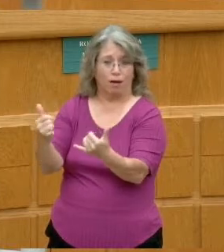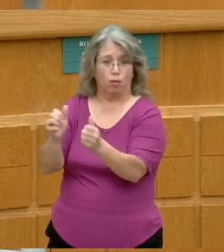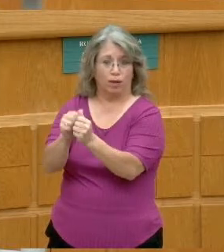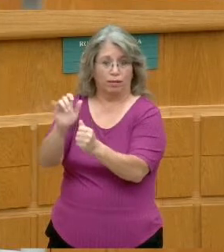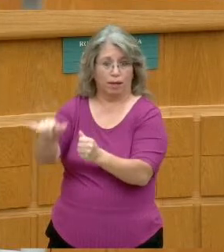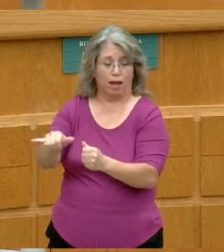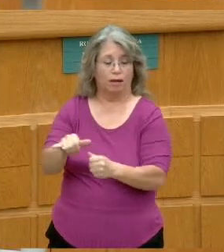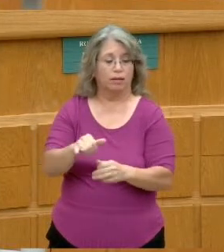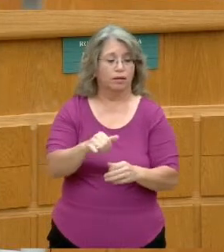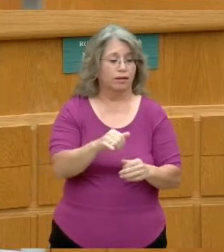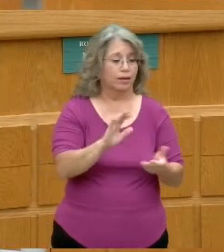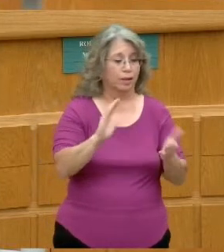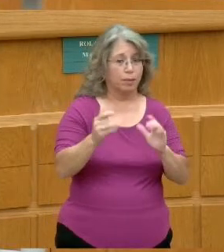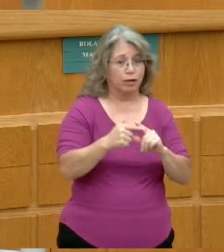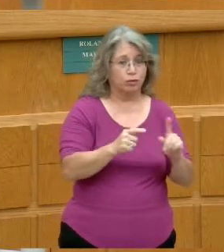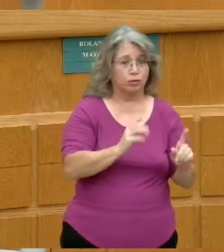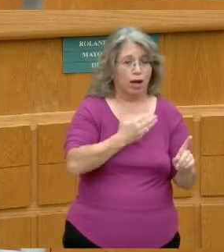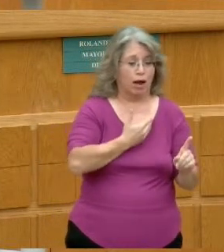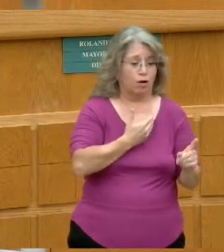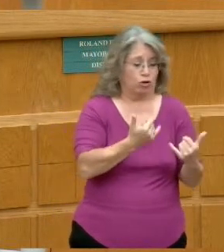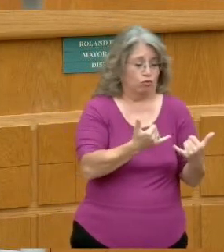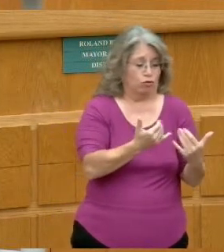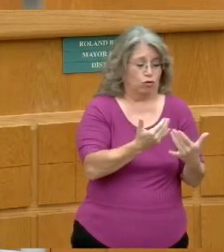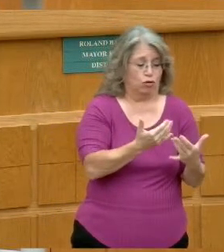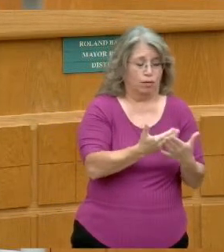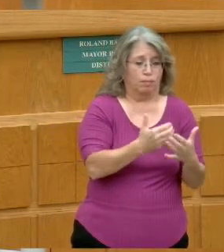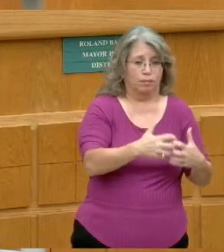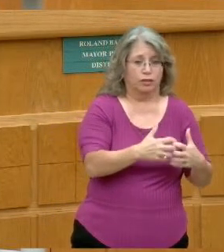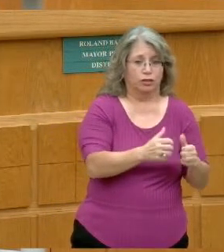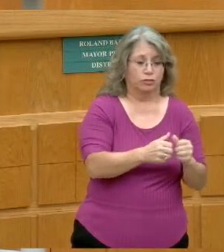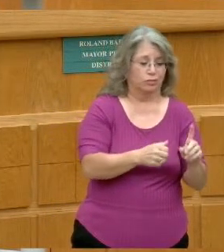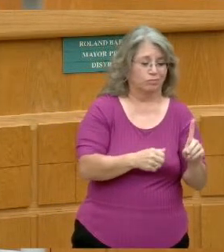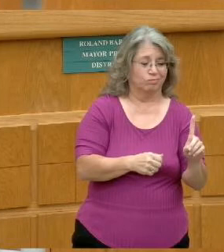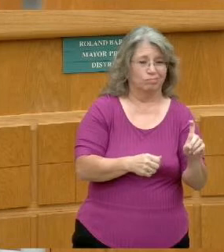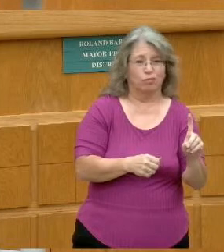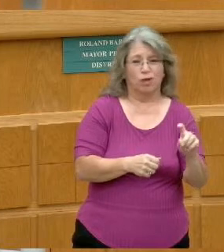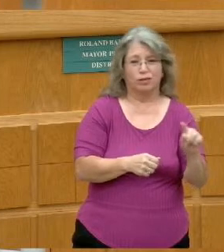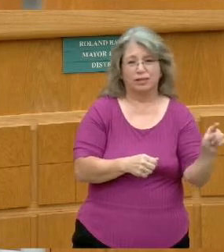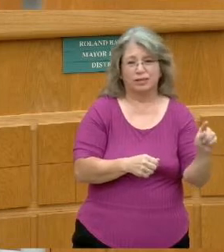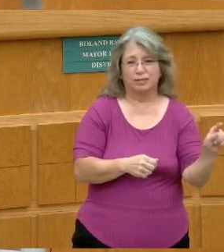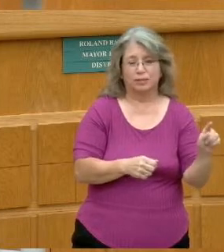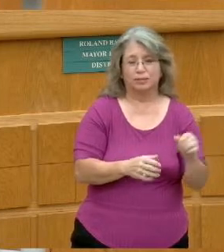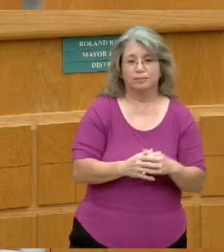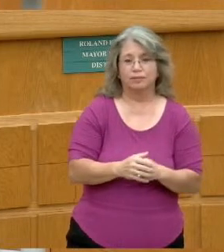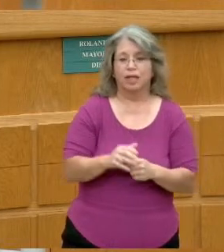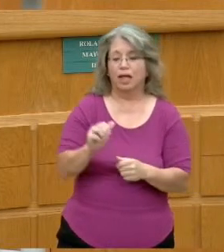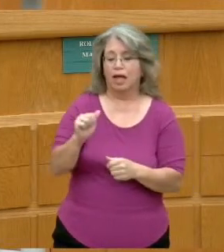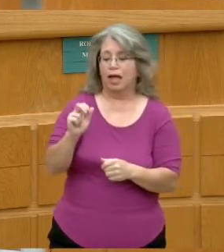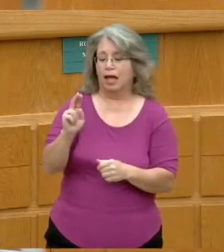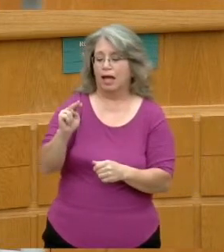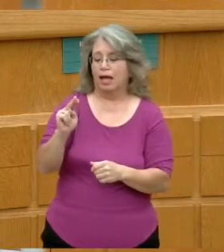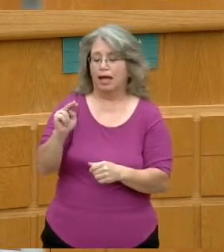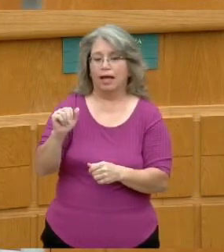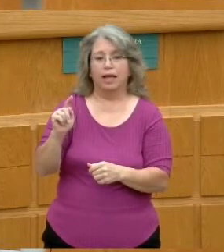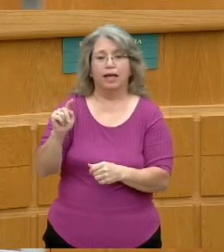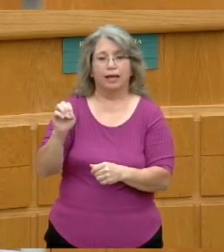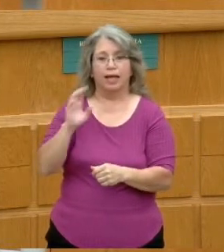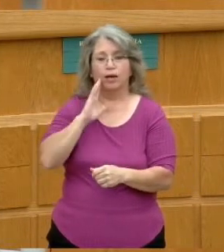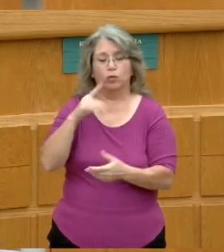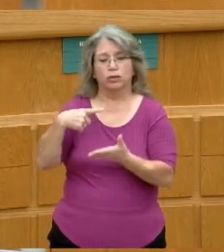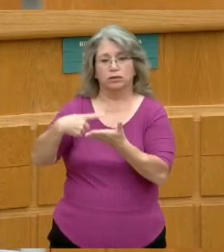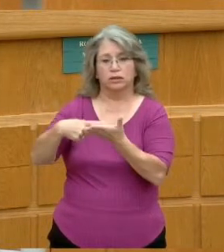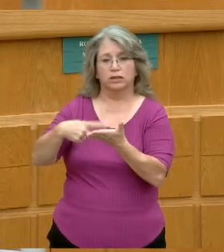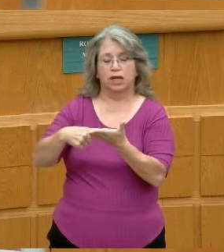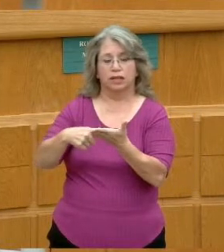issue we want to point out to the community is we need people to test. And so Annette's going to talk about that when she talks, when she presents, which is that